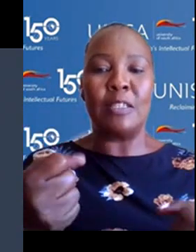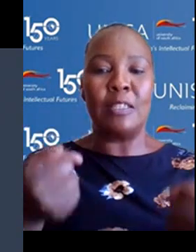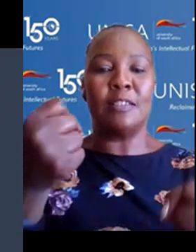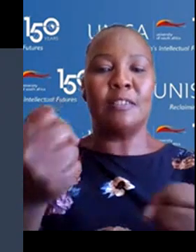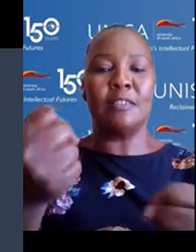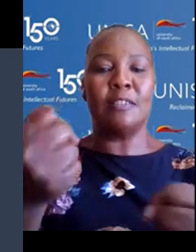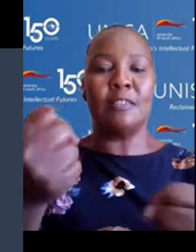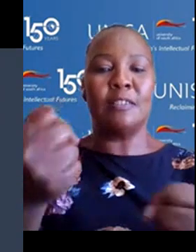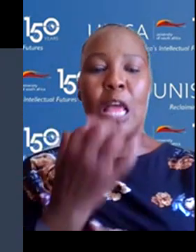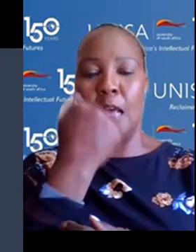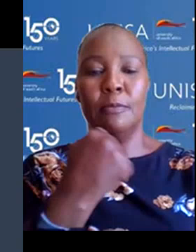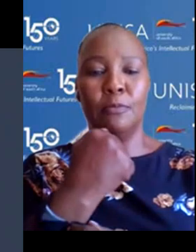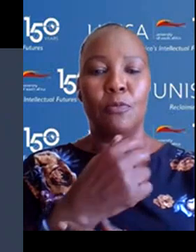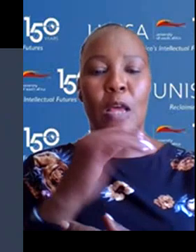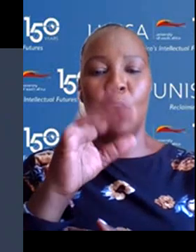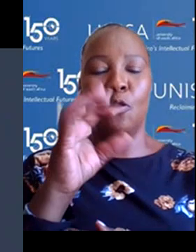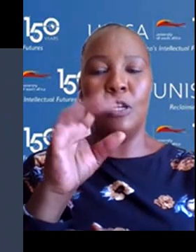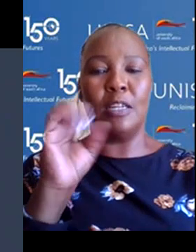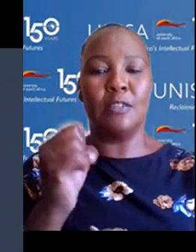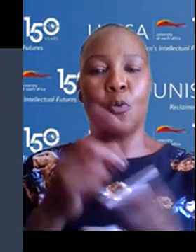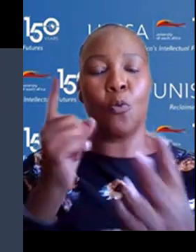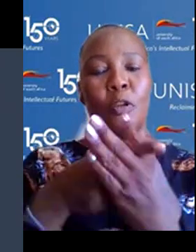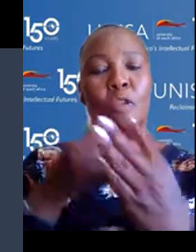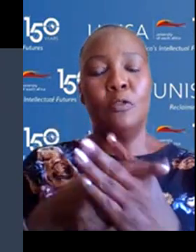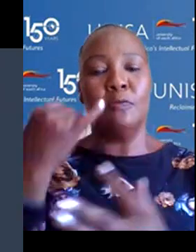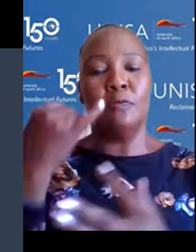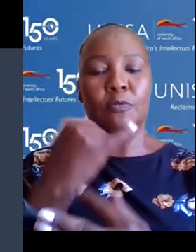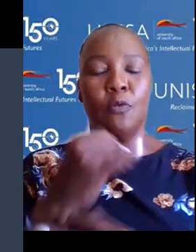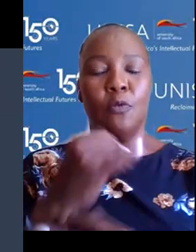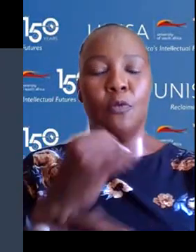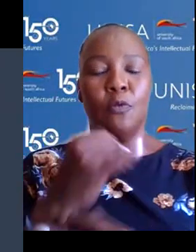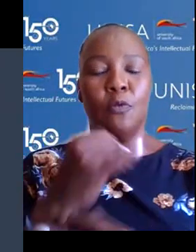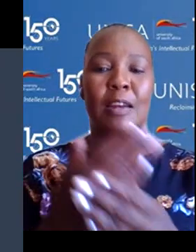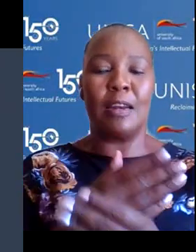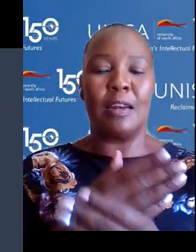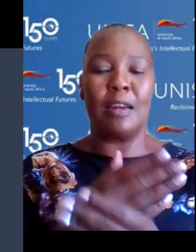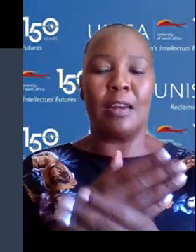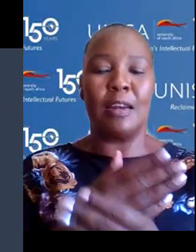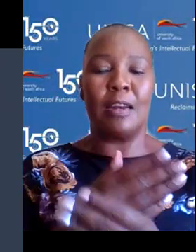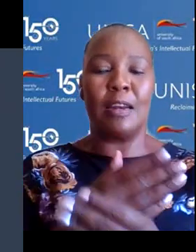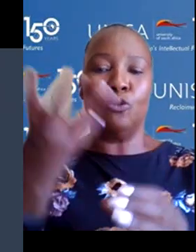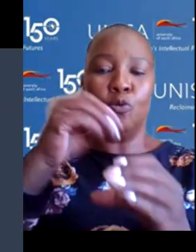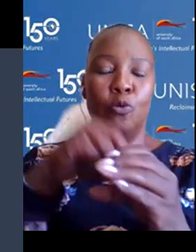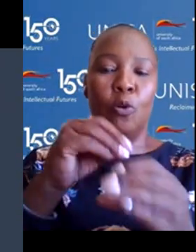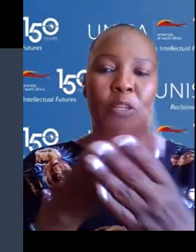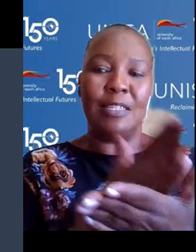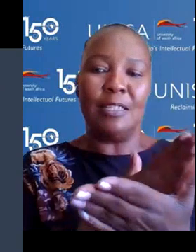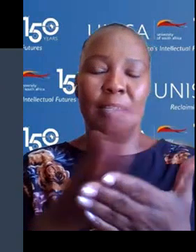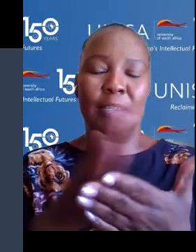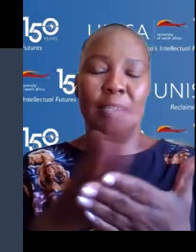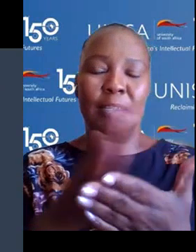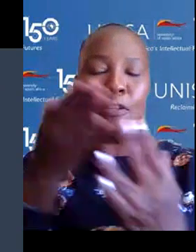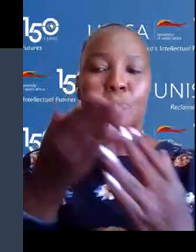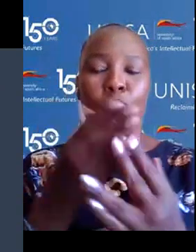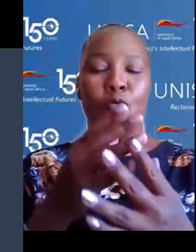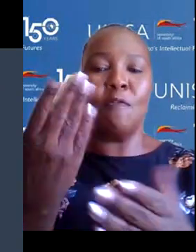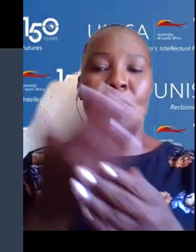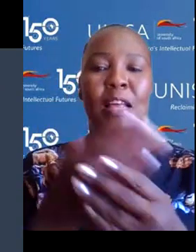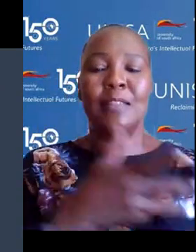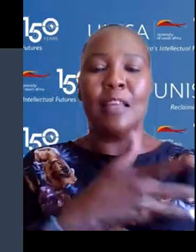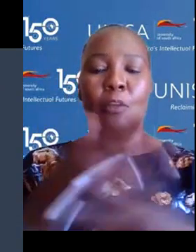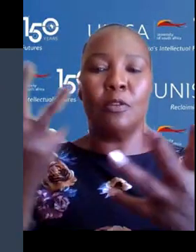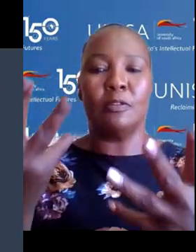Windows phone. With all your files in OneDrive, securely store, share, and get to your files from anywhere,